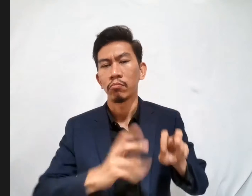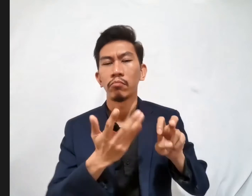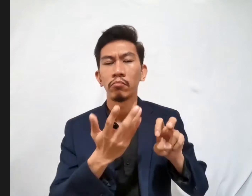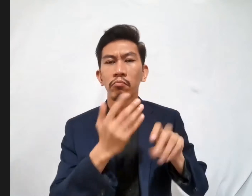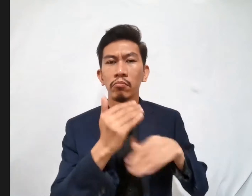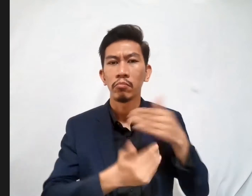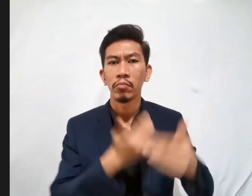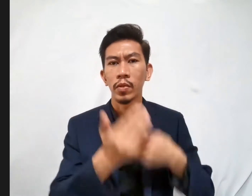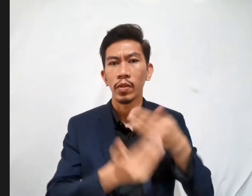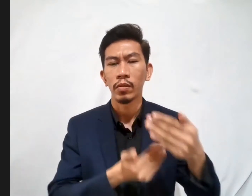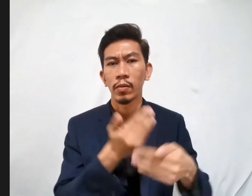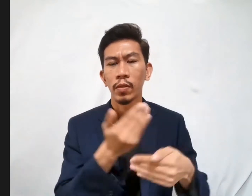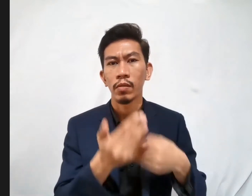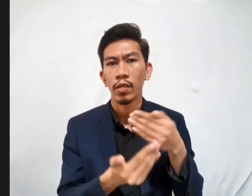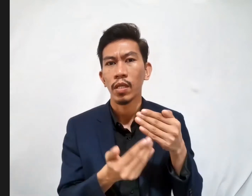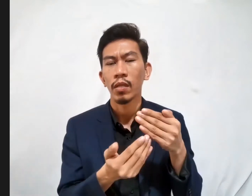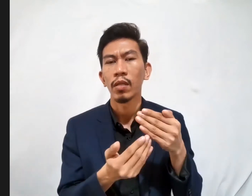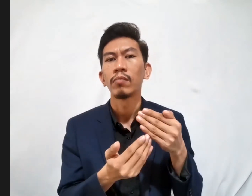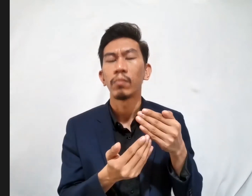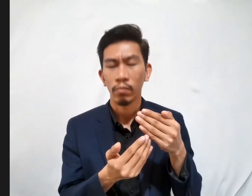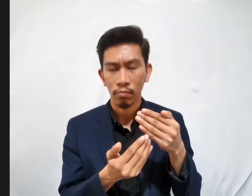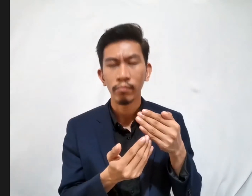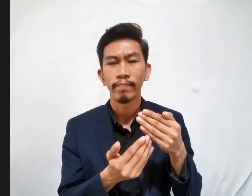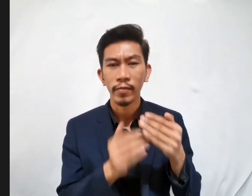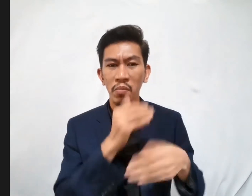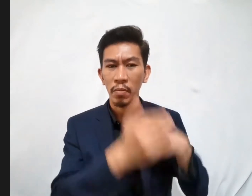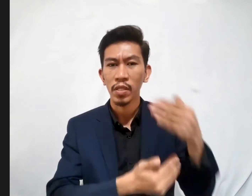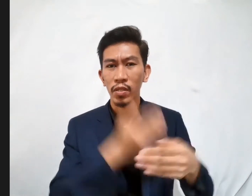these procedures are not considered